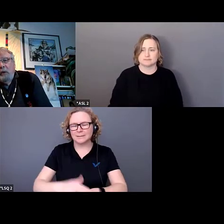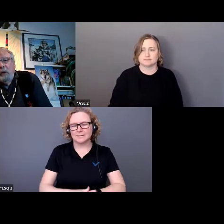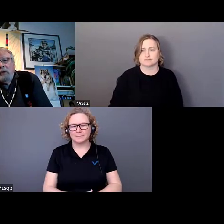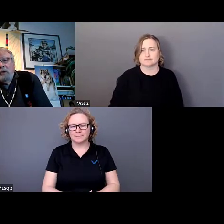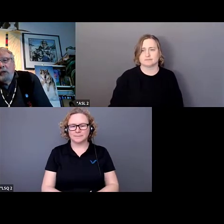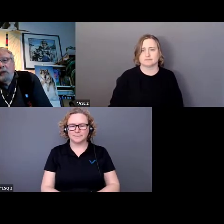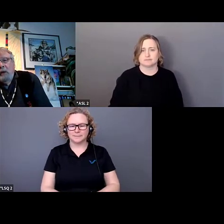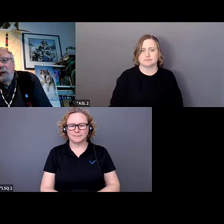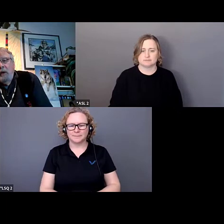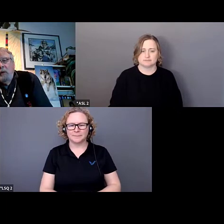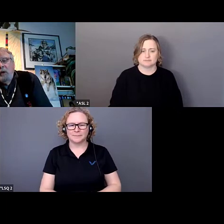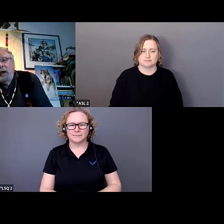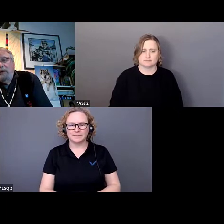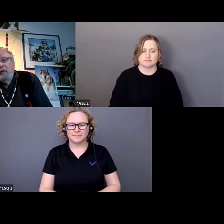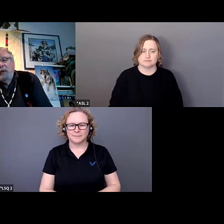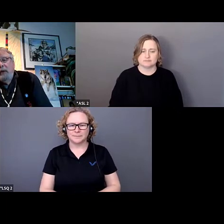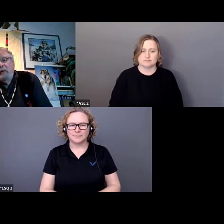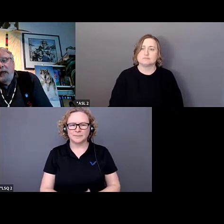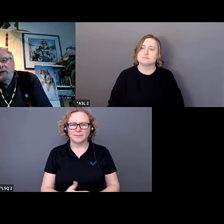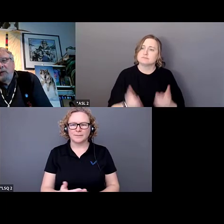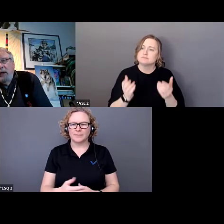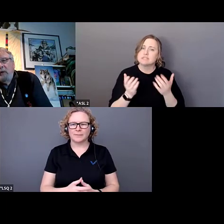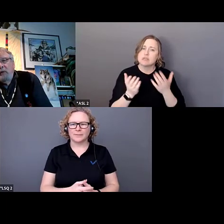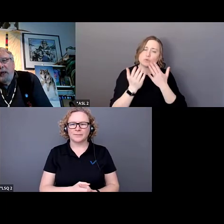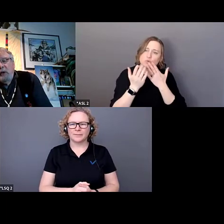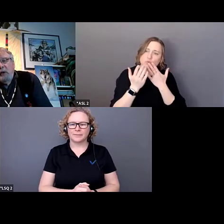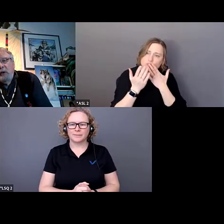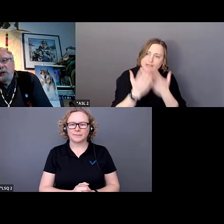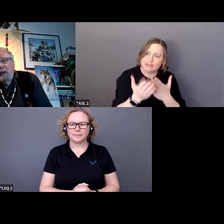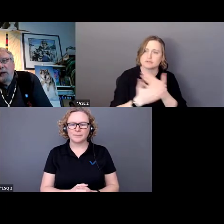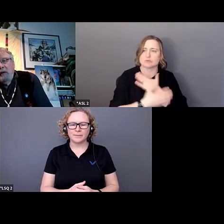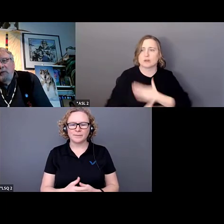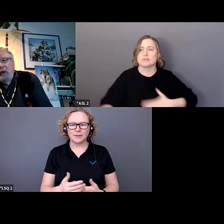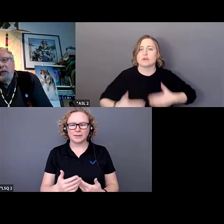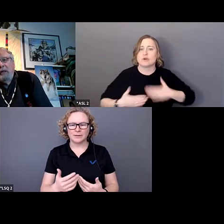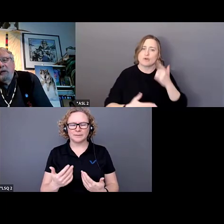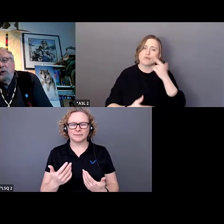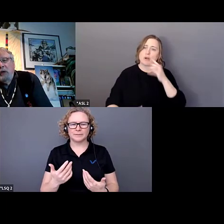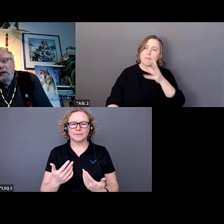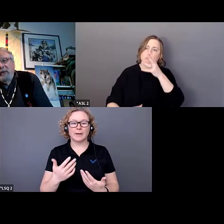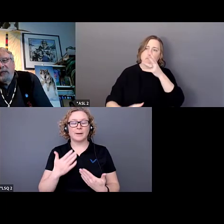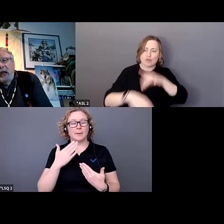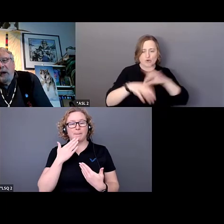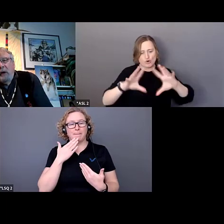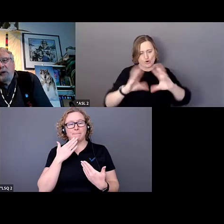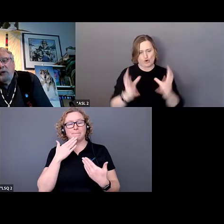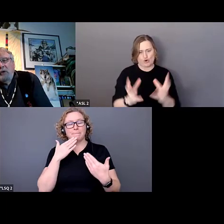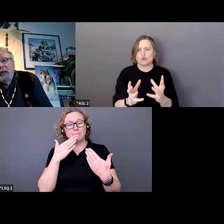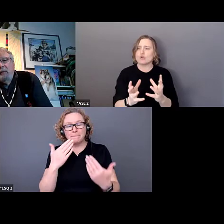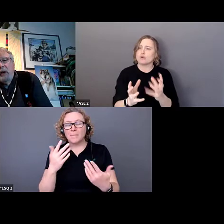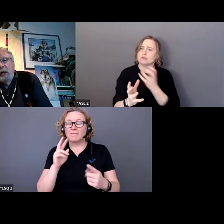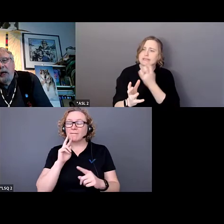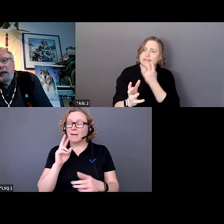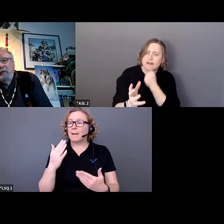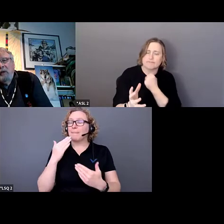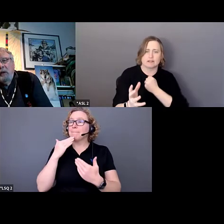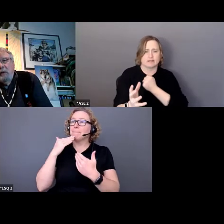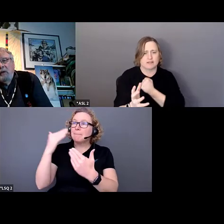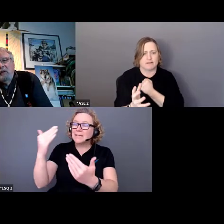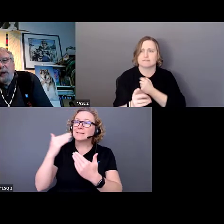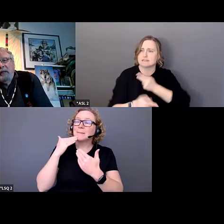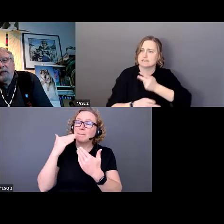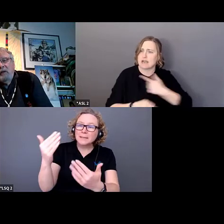Bene Sekwekwechka. We're grateful and we give thanks, Creator, for Mother Earth, for her continued love and care and nurturing of our